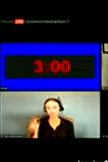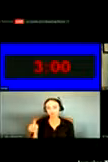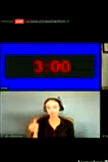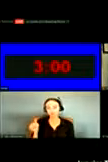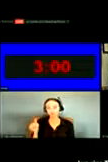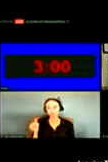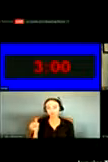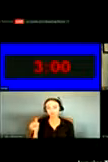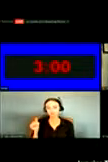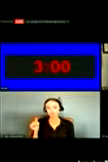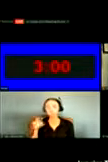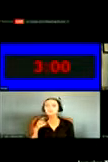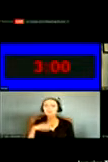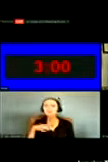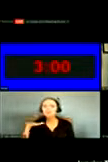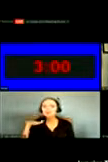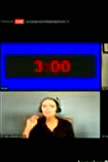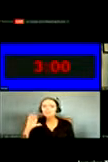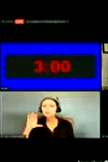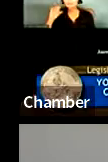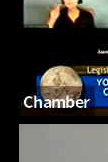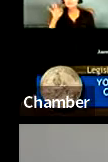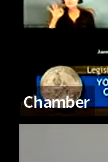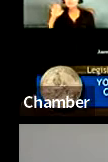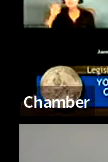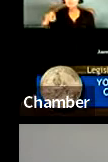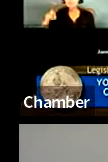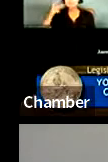Councilmember McDuffie, can you turn on your camera for me for a second?